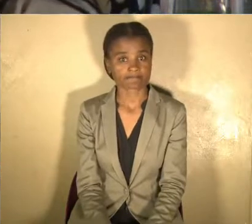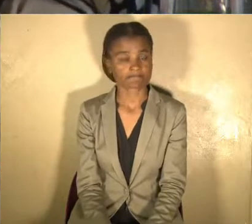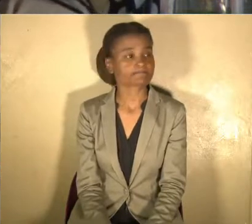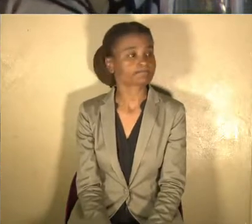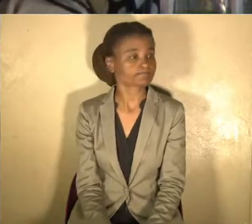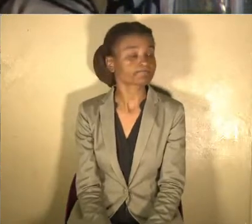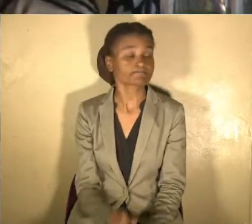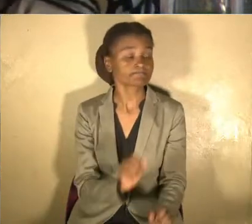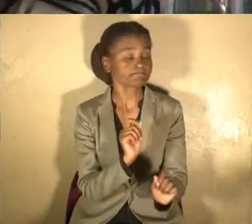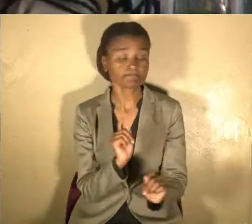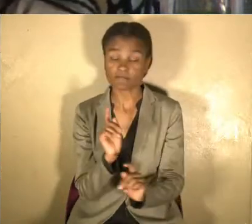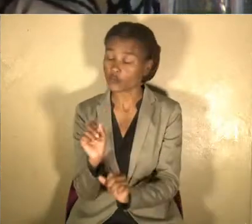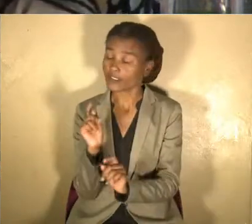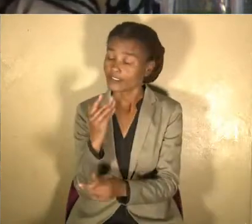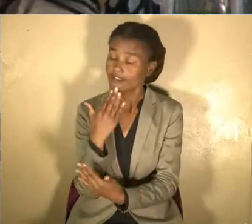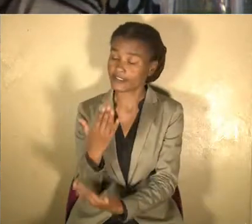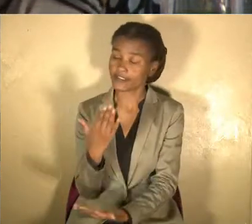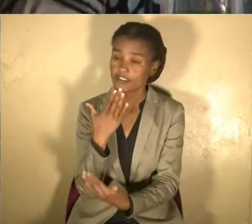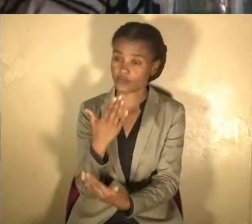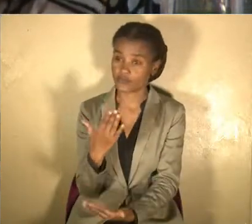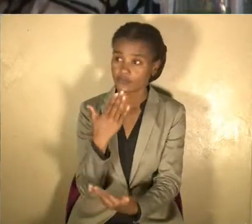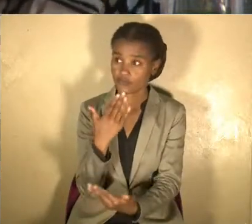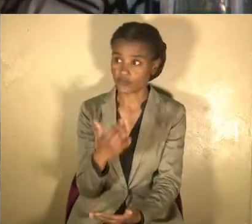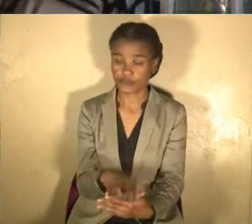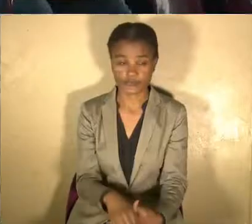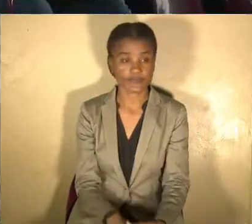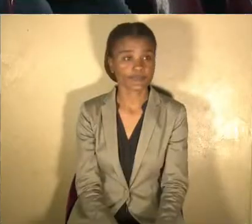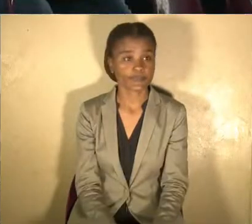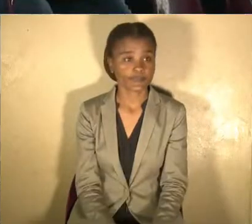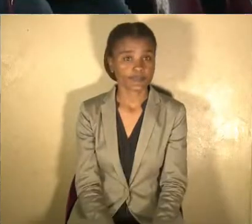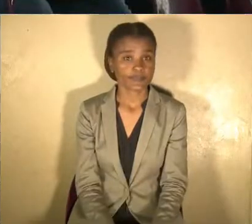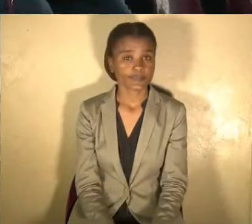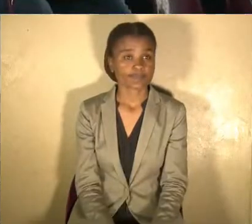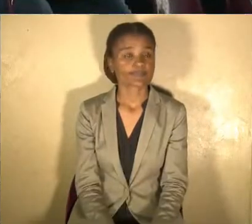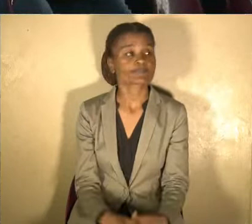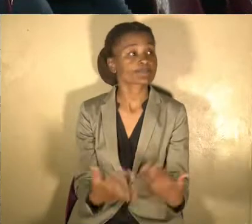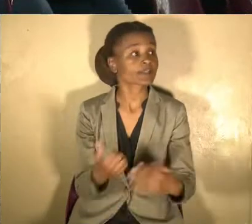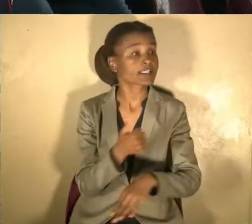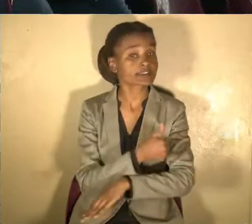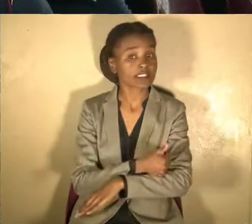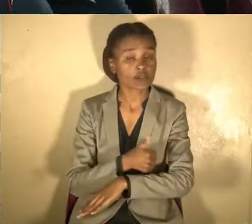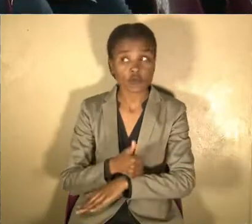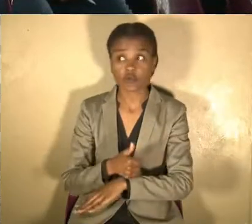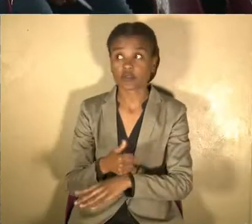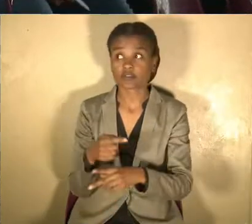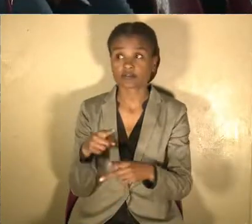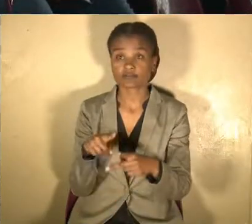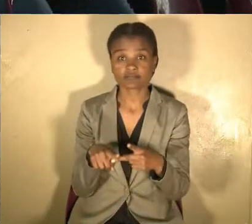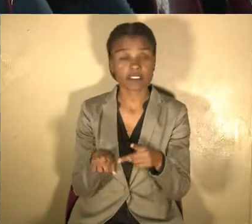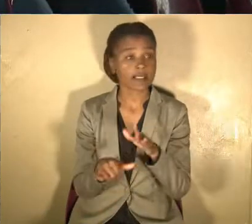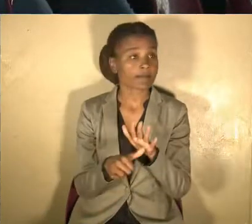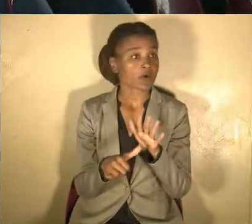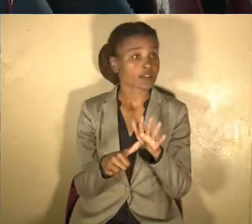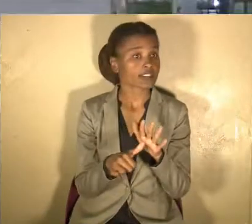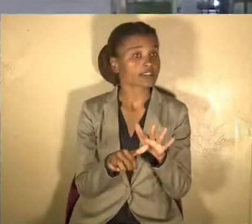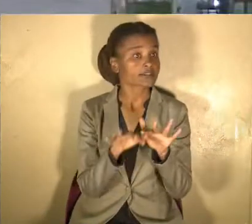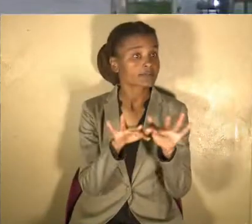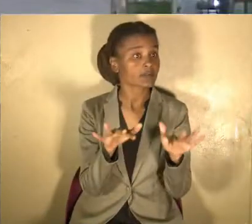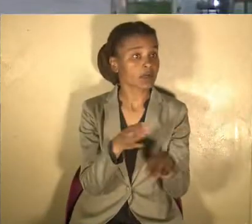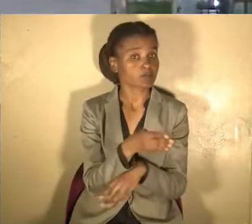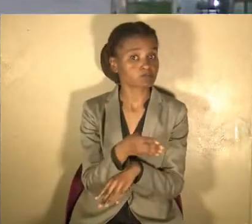Okay, thank you very much. Ke a leboga, our stakeholders, our important guests, for